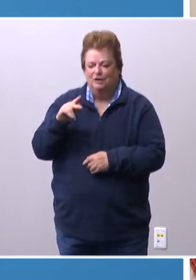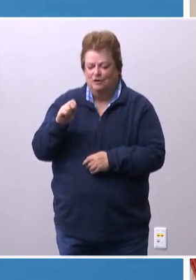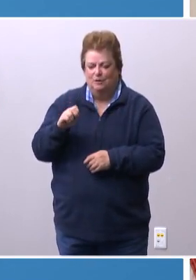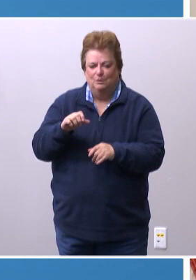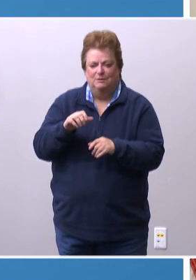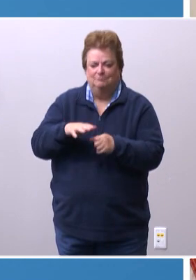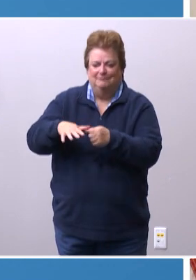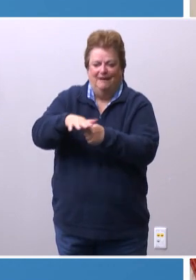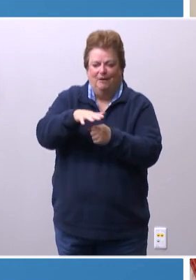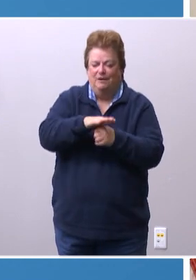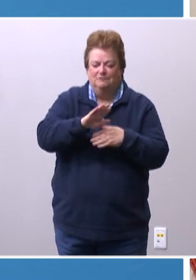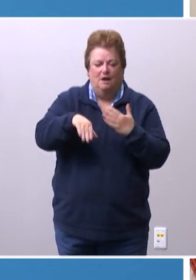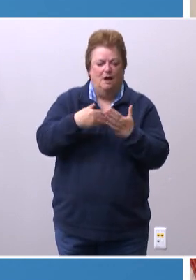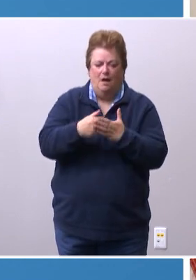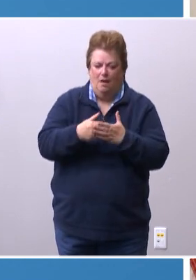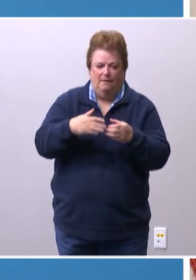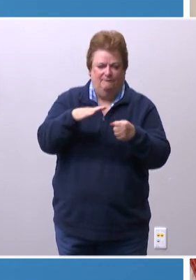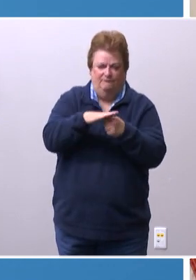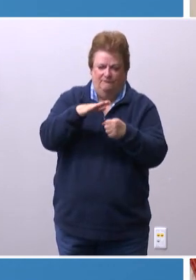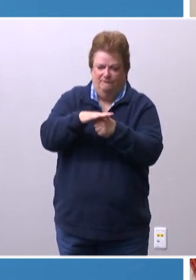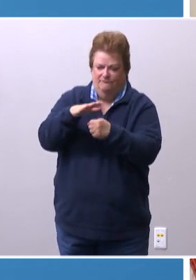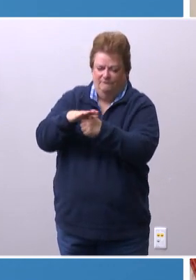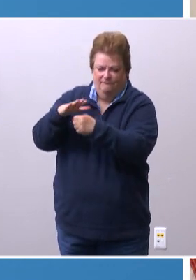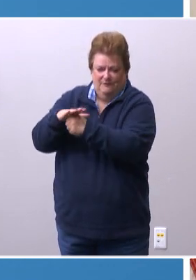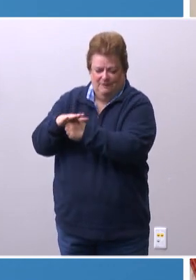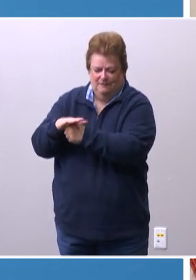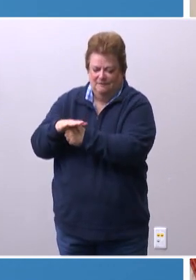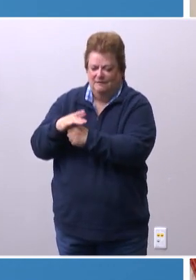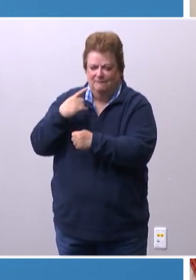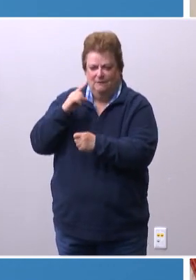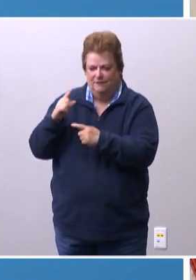are all full, and they've been full for many months.